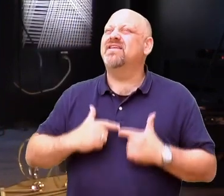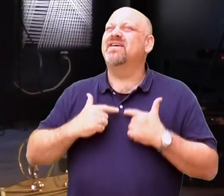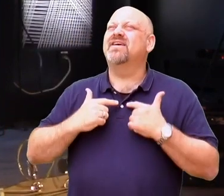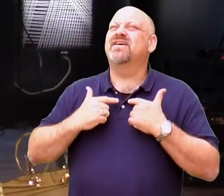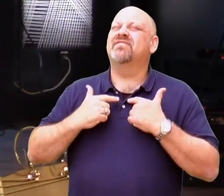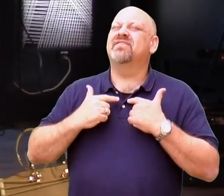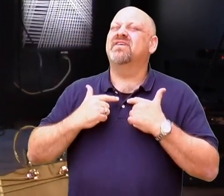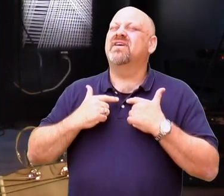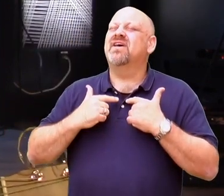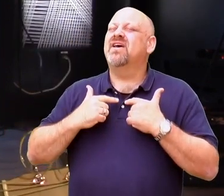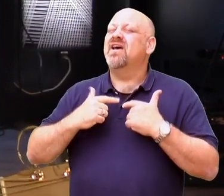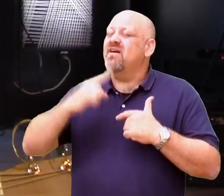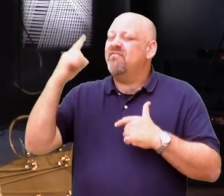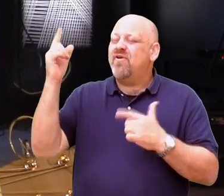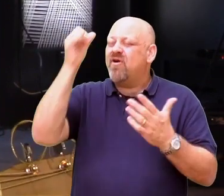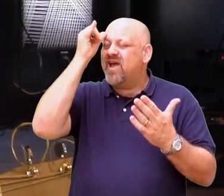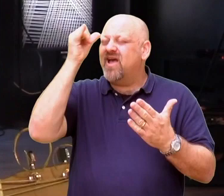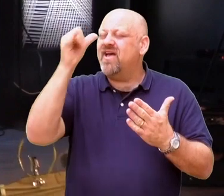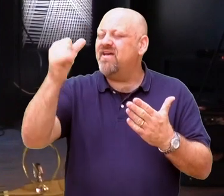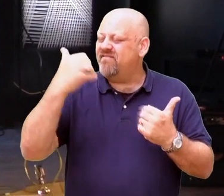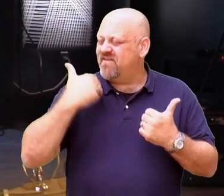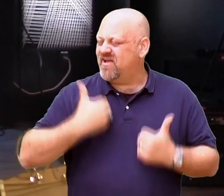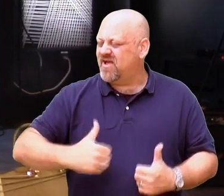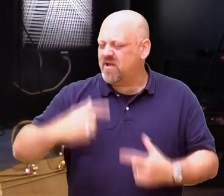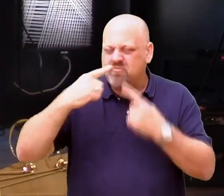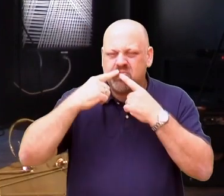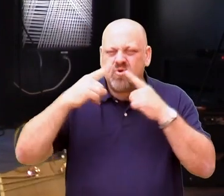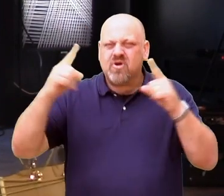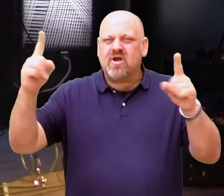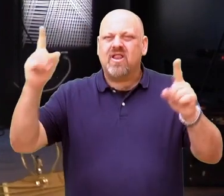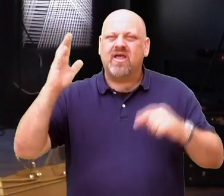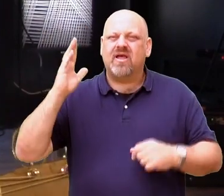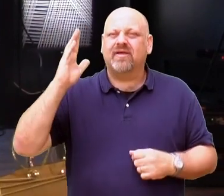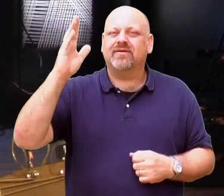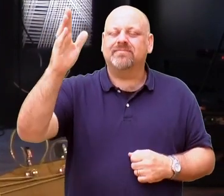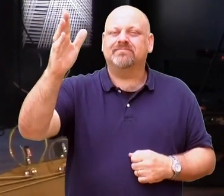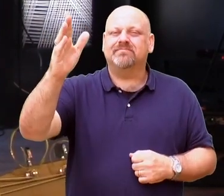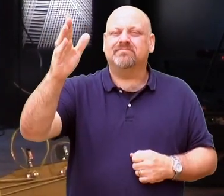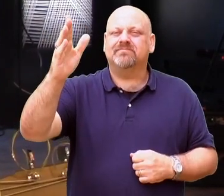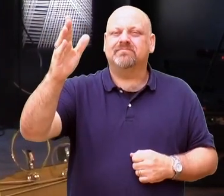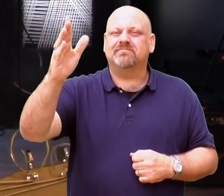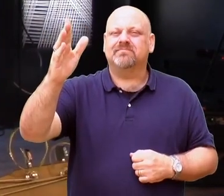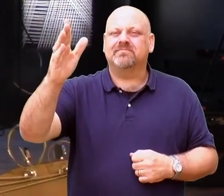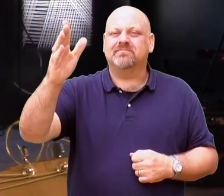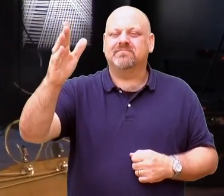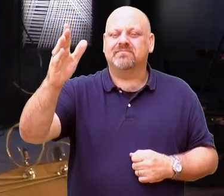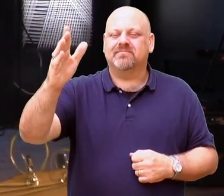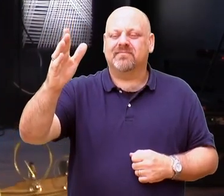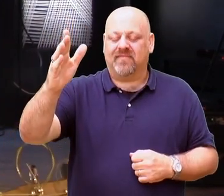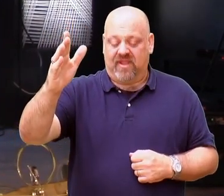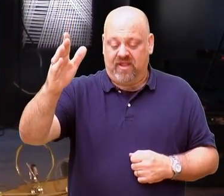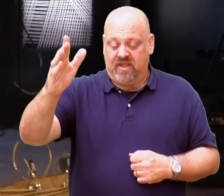oh, He lives forever. I'll proclaim